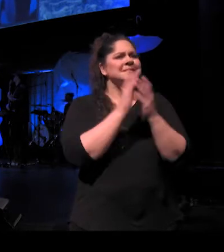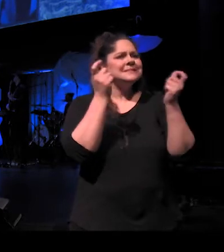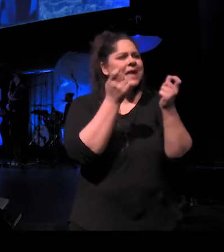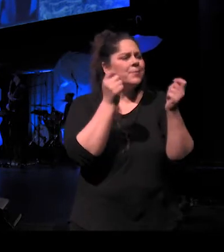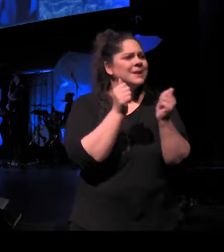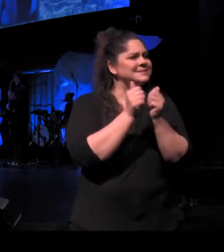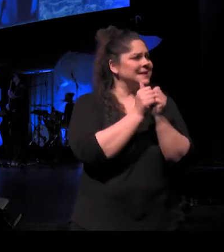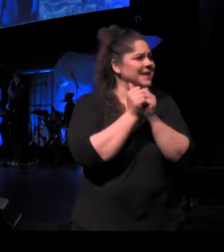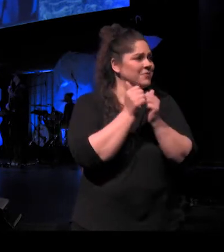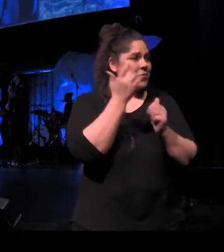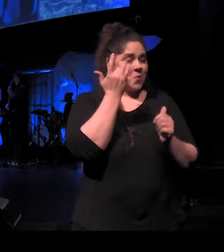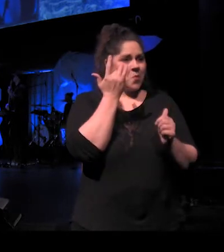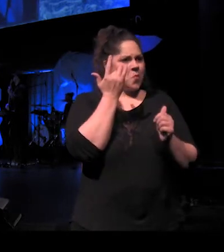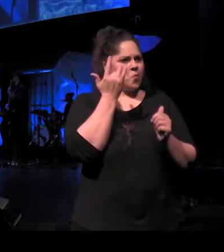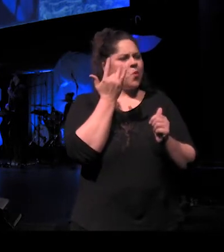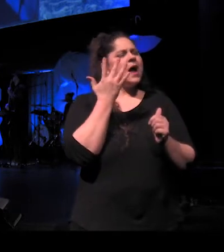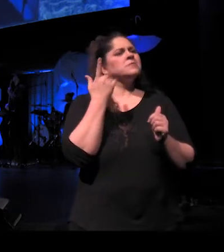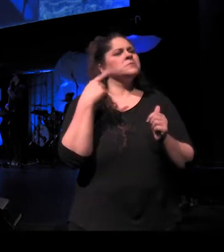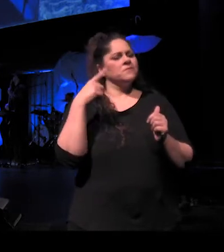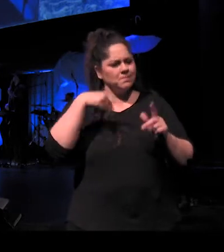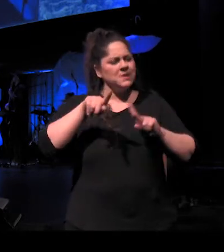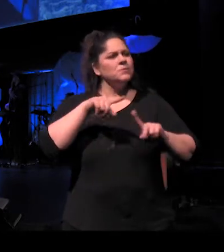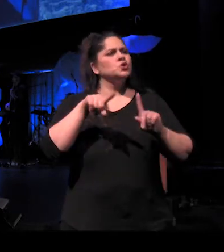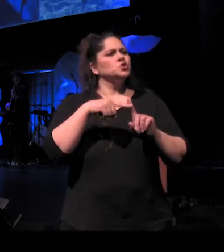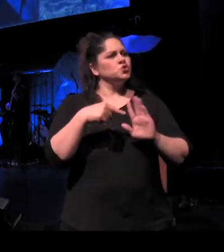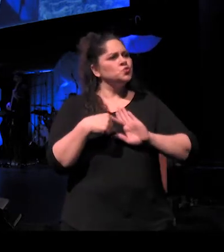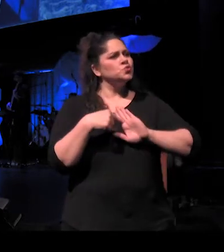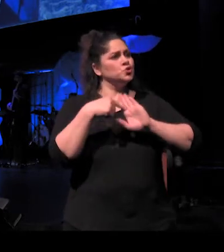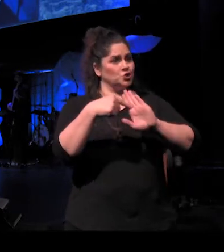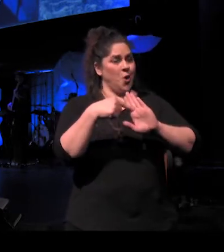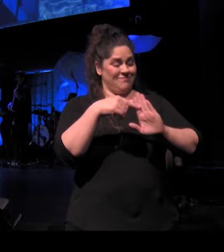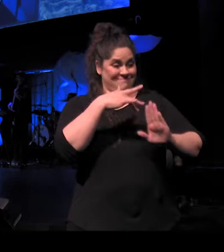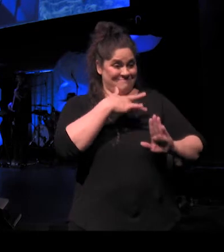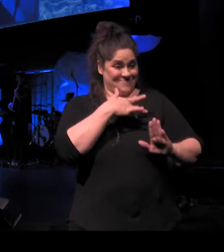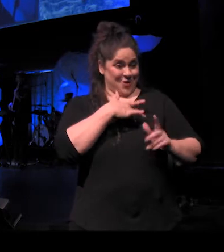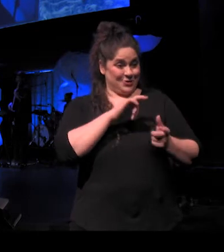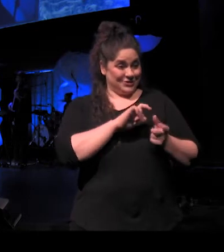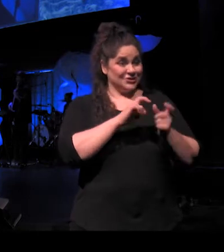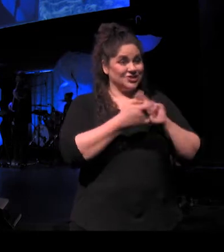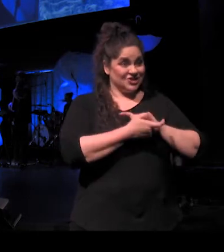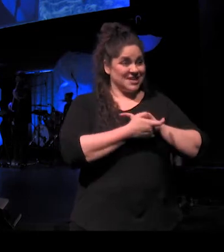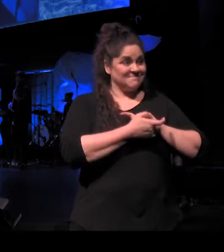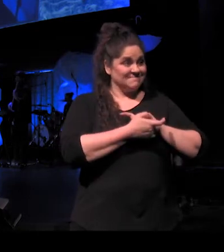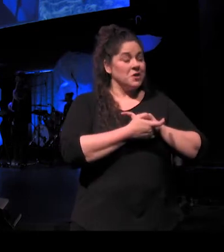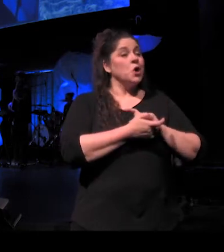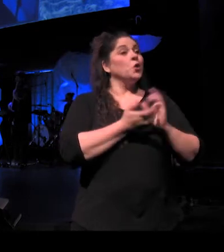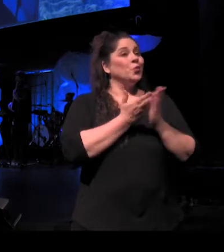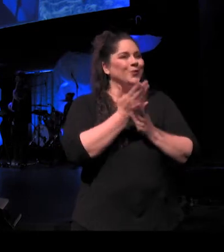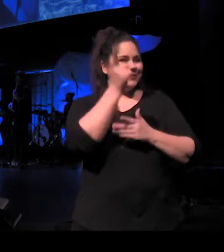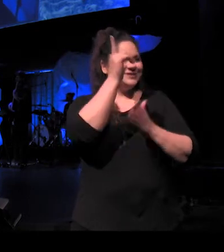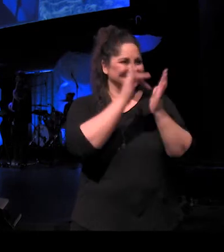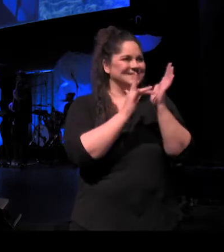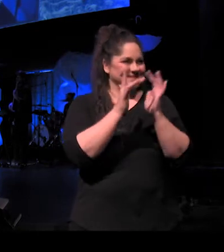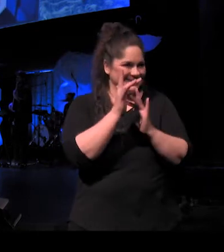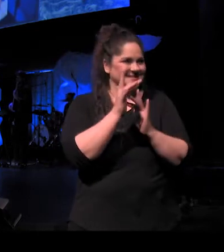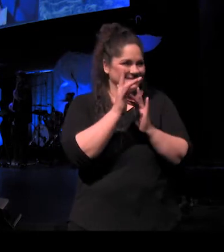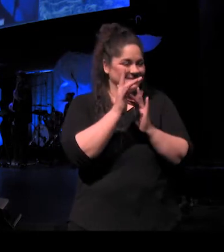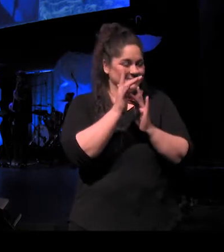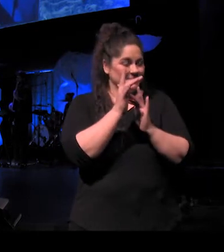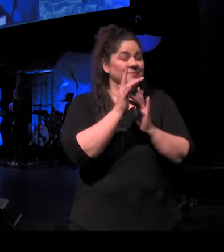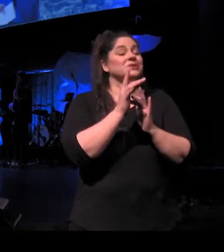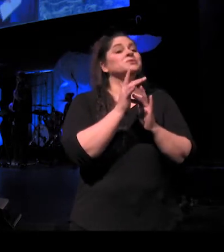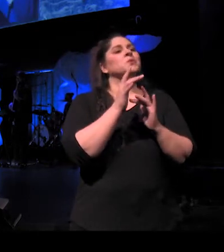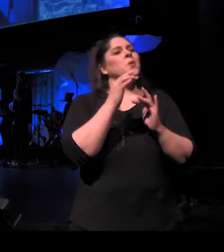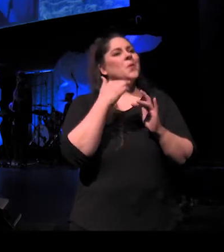together, first, it's an outward demonstration of an internal transformation that says, I've been changed by Jesus. And second,